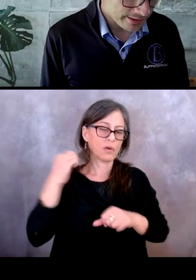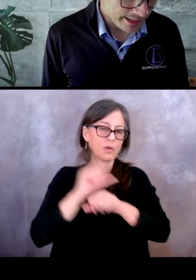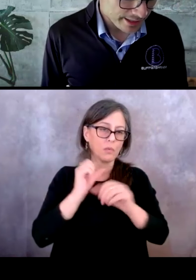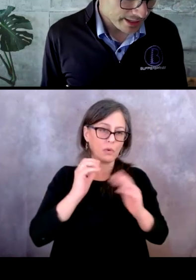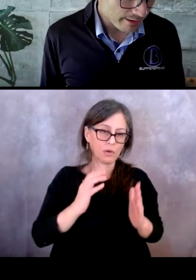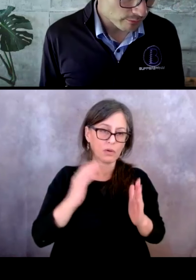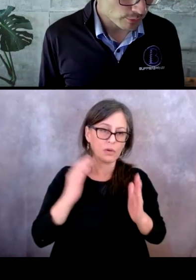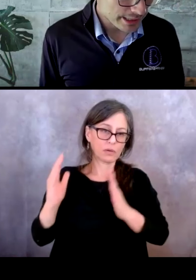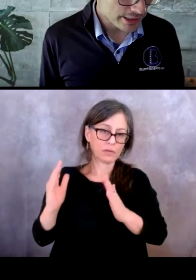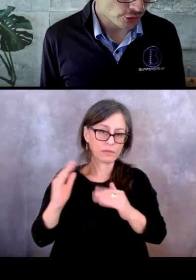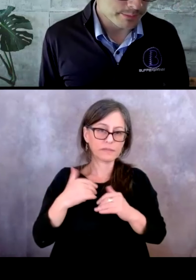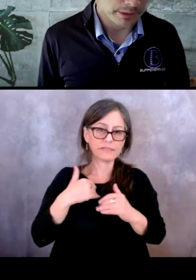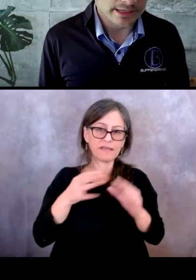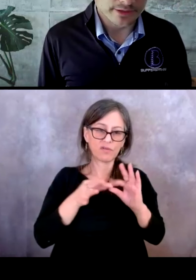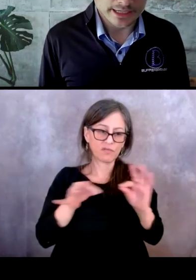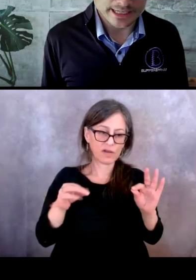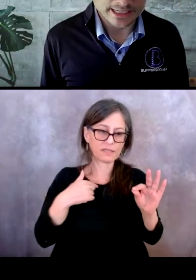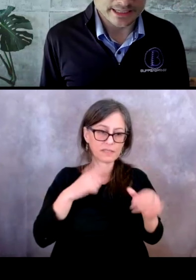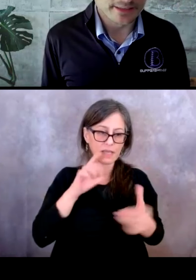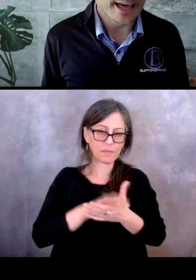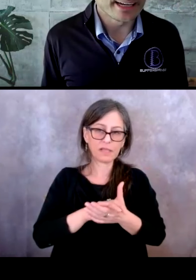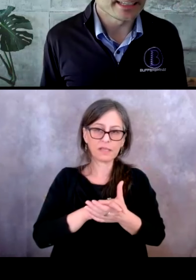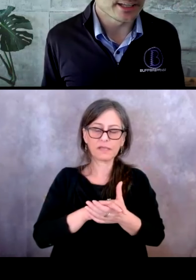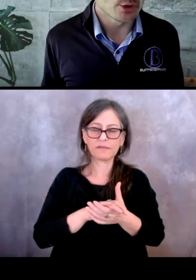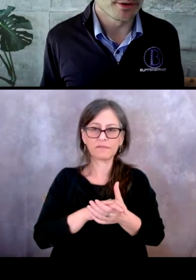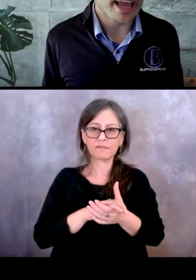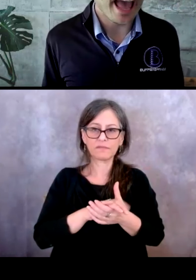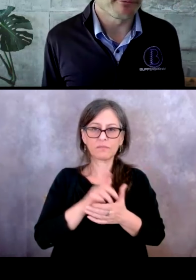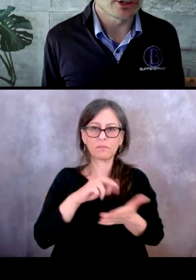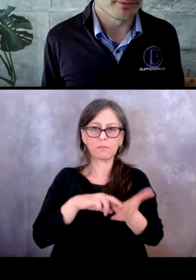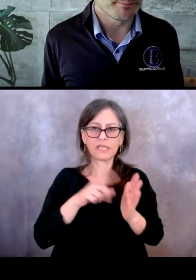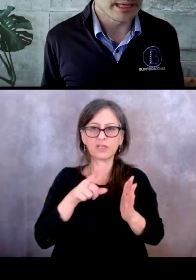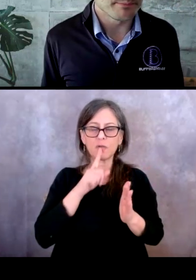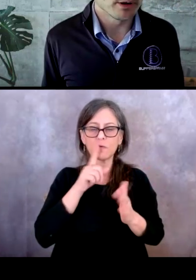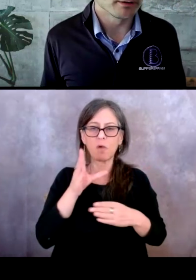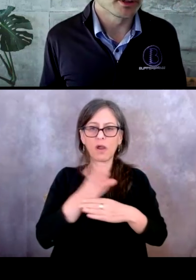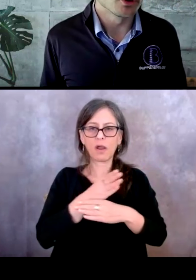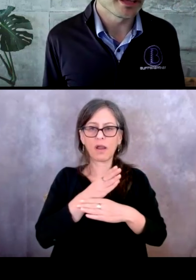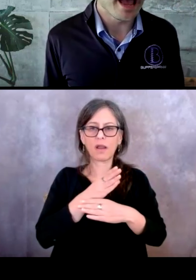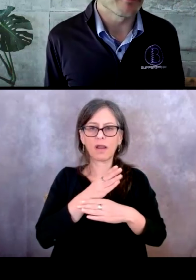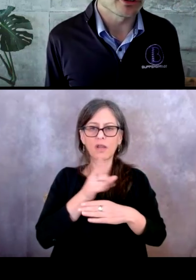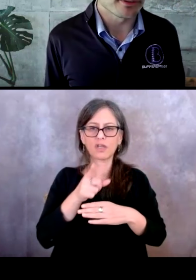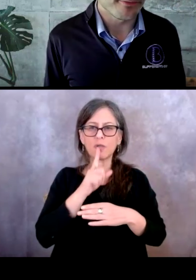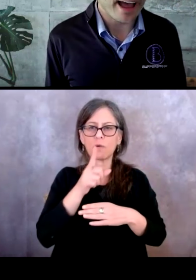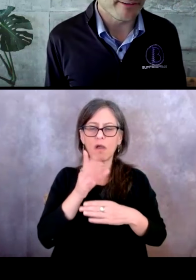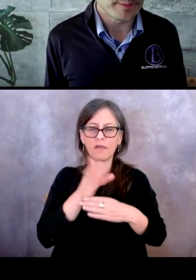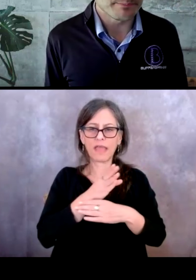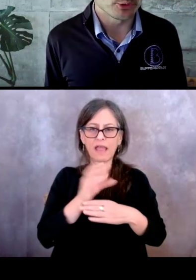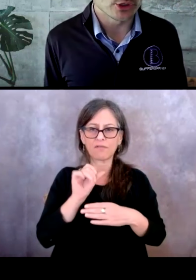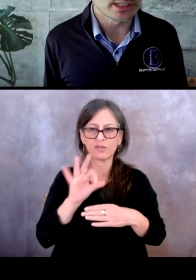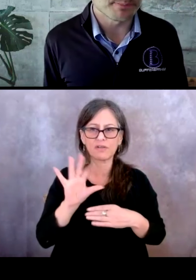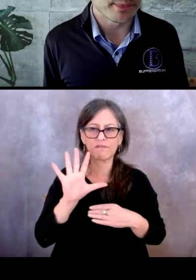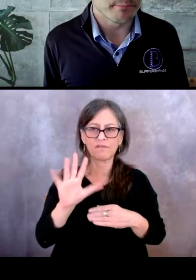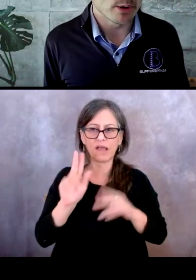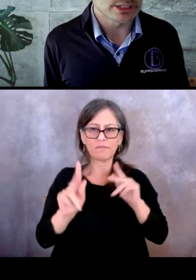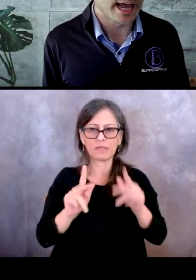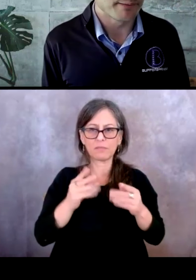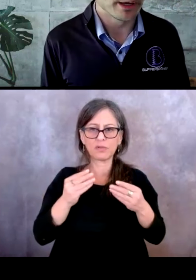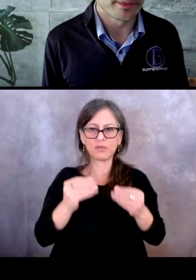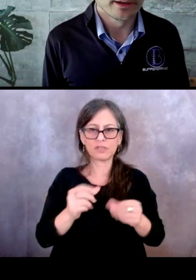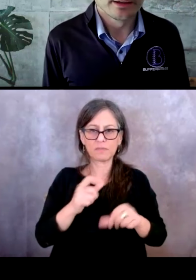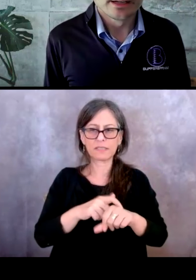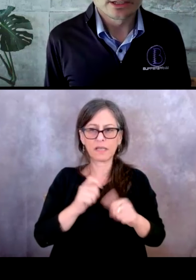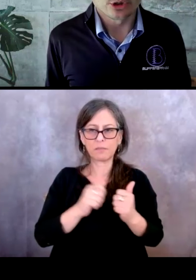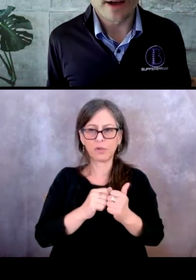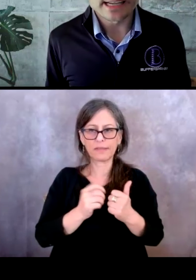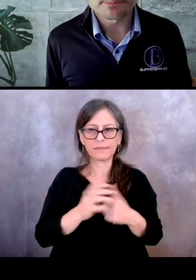a saying that I really truly believe in, and that is that you are the average of the people, you are the average of the 5 people you spend the most time